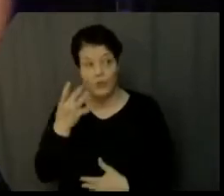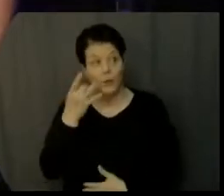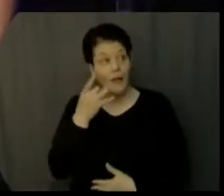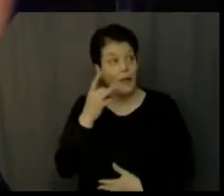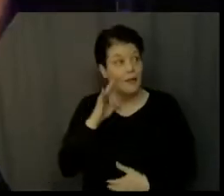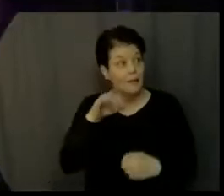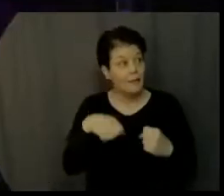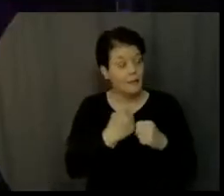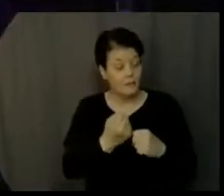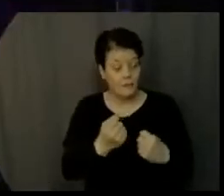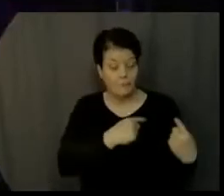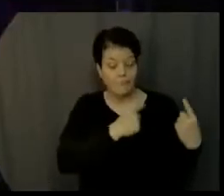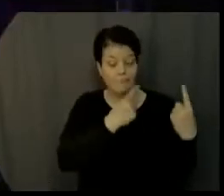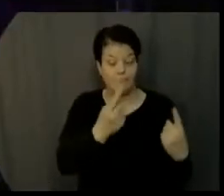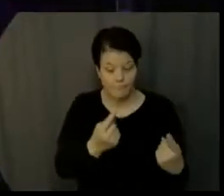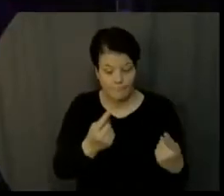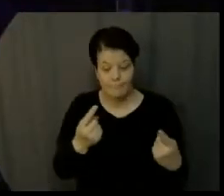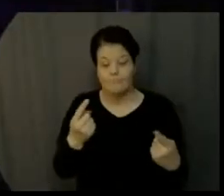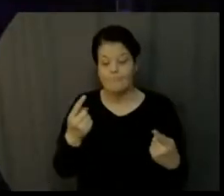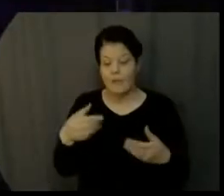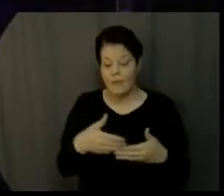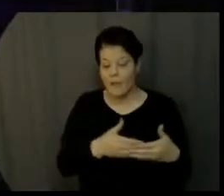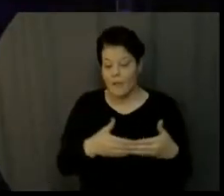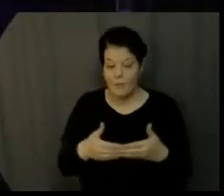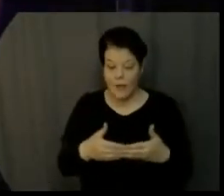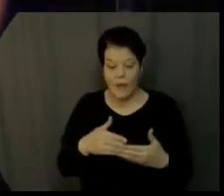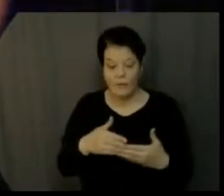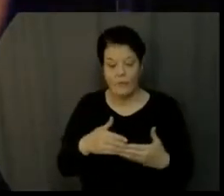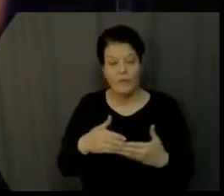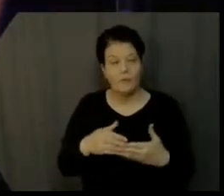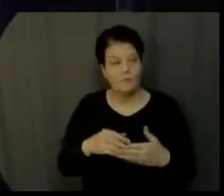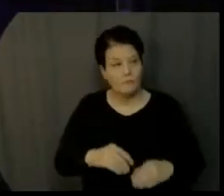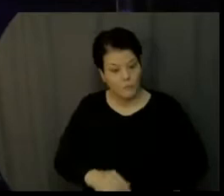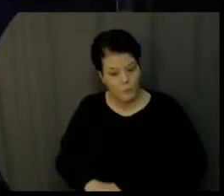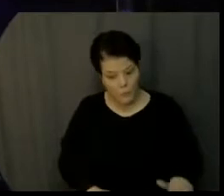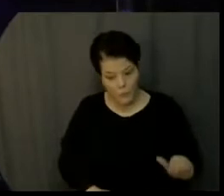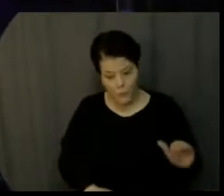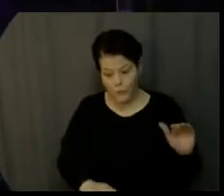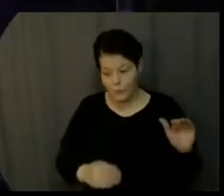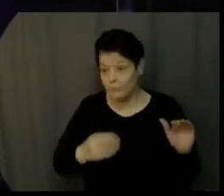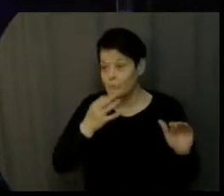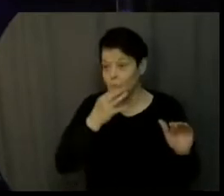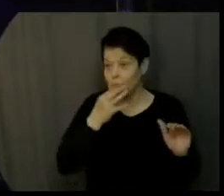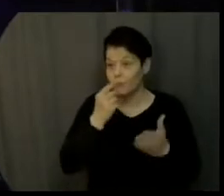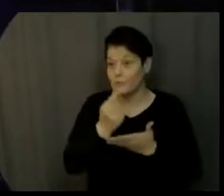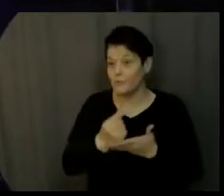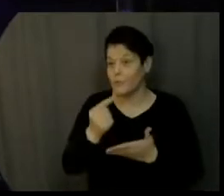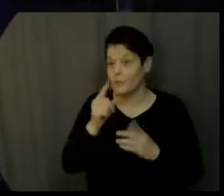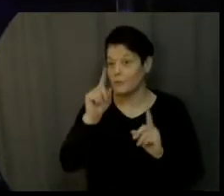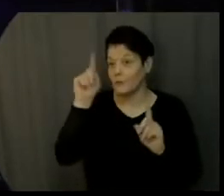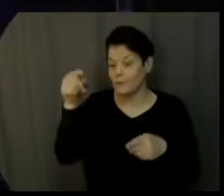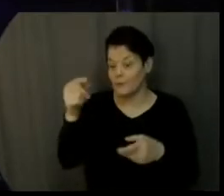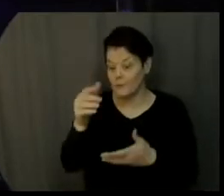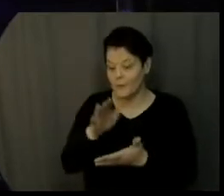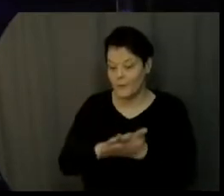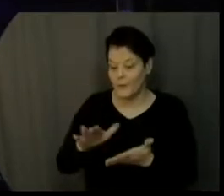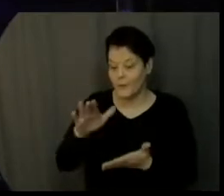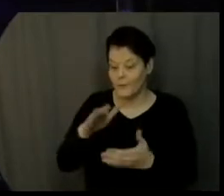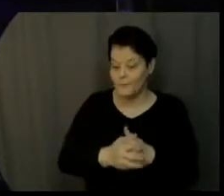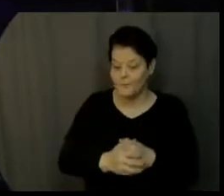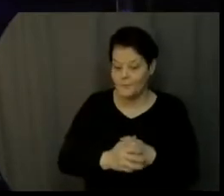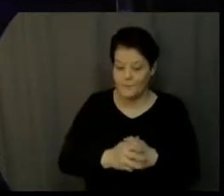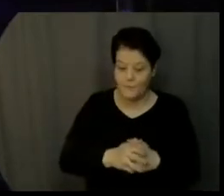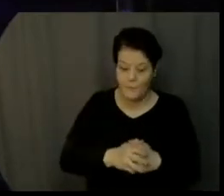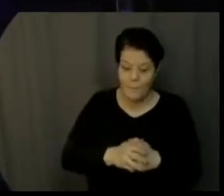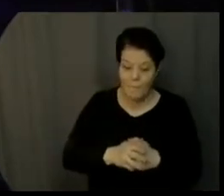right? And we made a lot of changes in the house and our lifestyle when you bring a baby into the home. There are signs and symbols